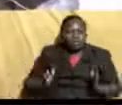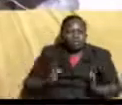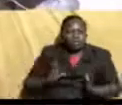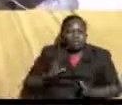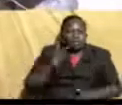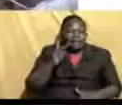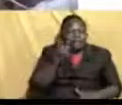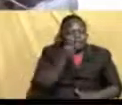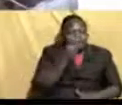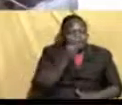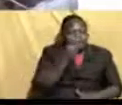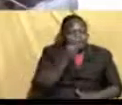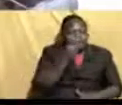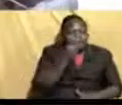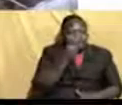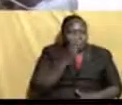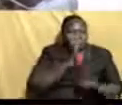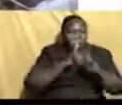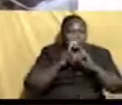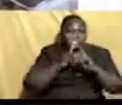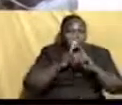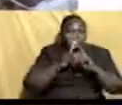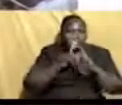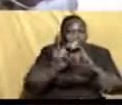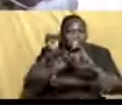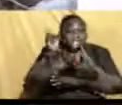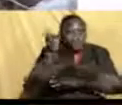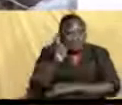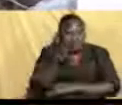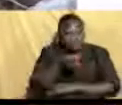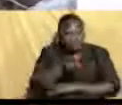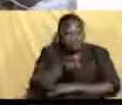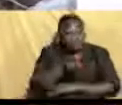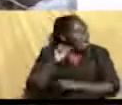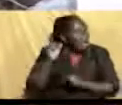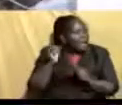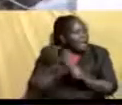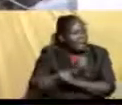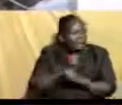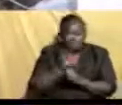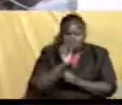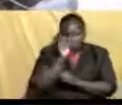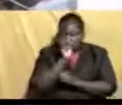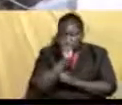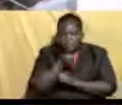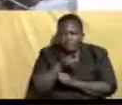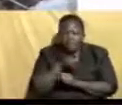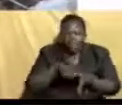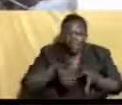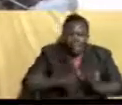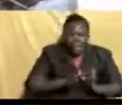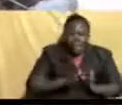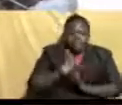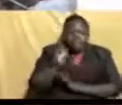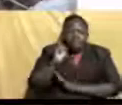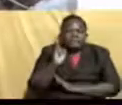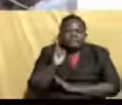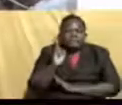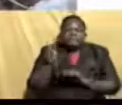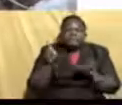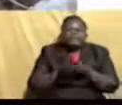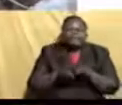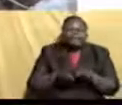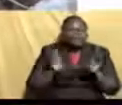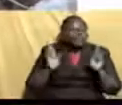second place is when we are talking about immunity of the president. And so we can't look at immunity of the president like the usual official